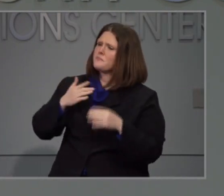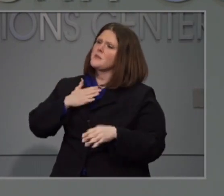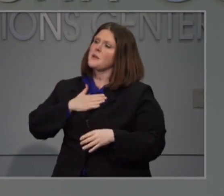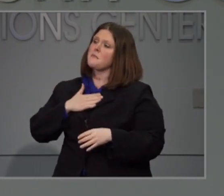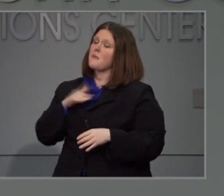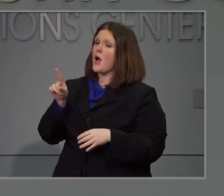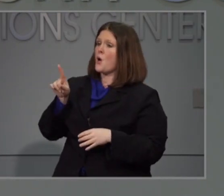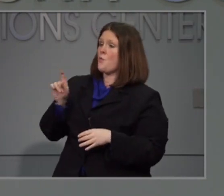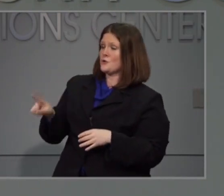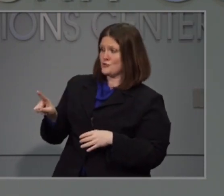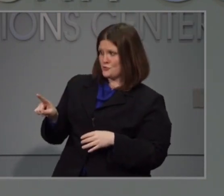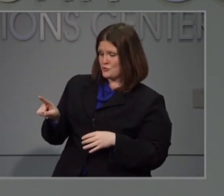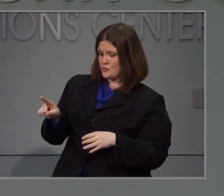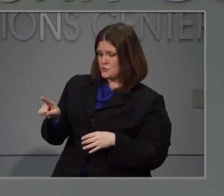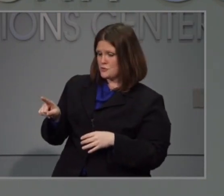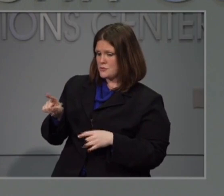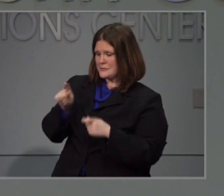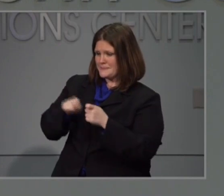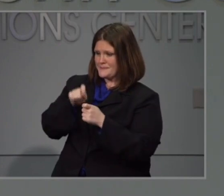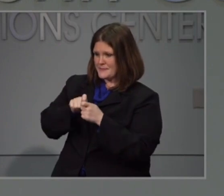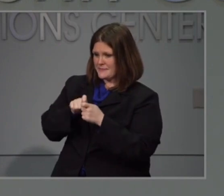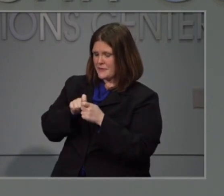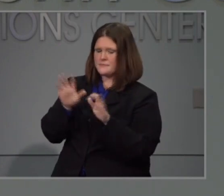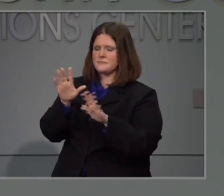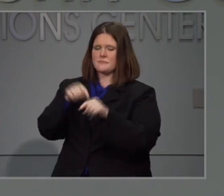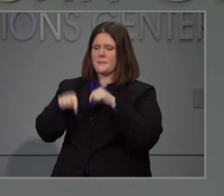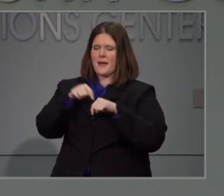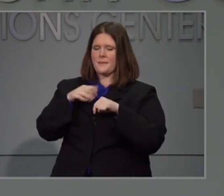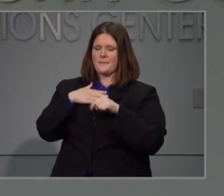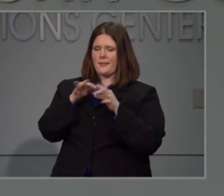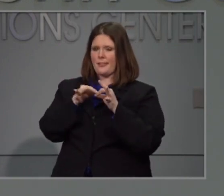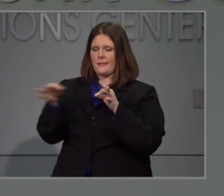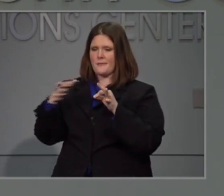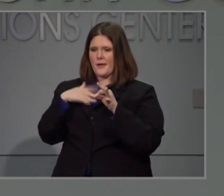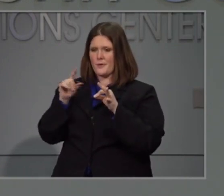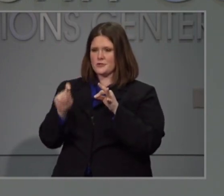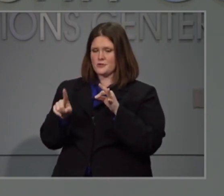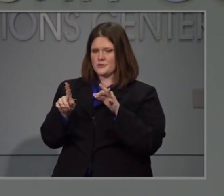to you surrounds the fact that, I'm sorry.